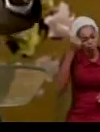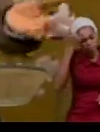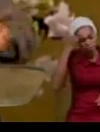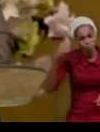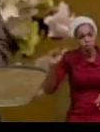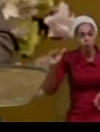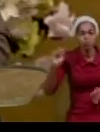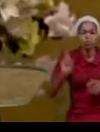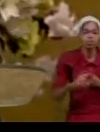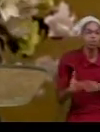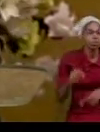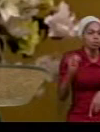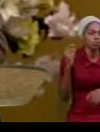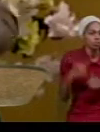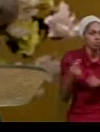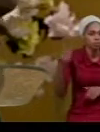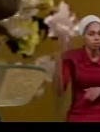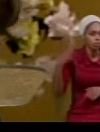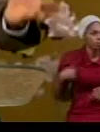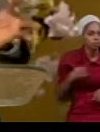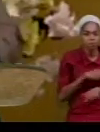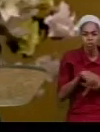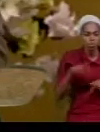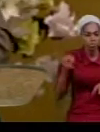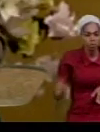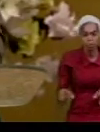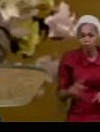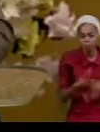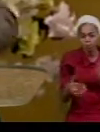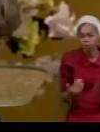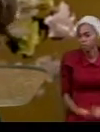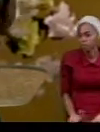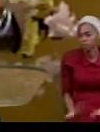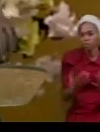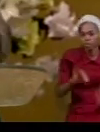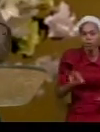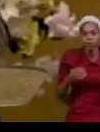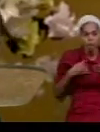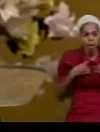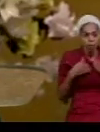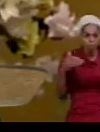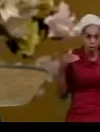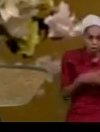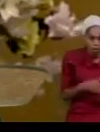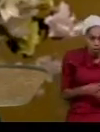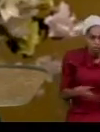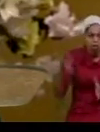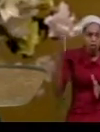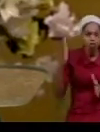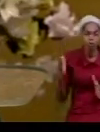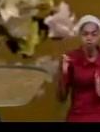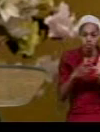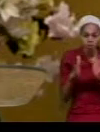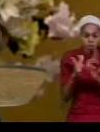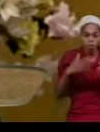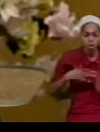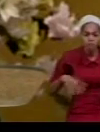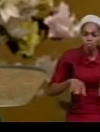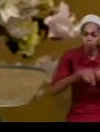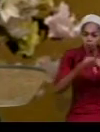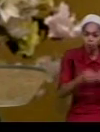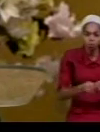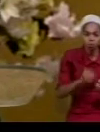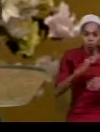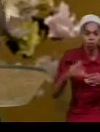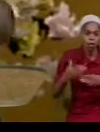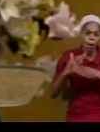don't need those sacrifices again. He has broken the wall of perdition. He became the Lamb of God